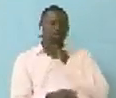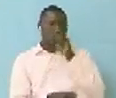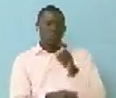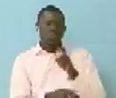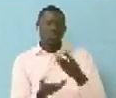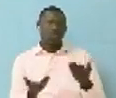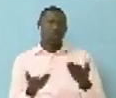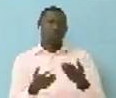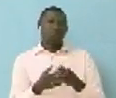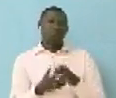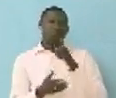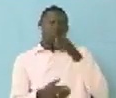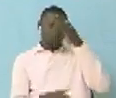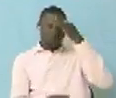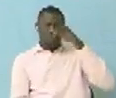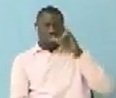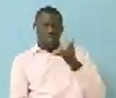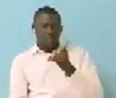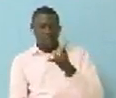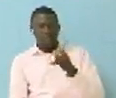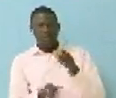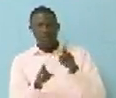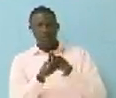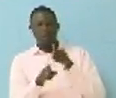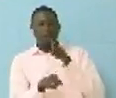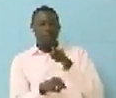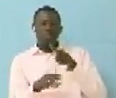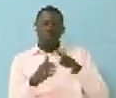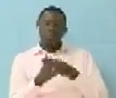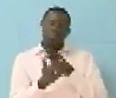Do you agree with that or do you disagree?